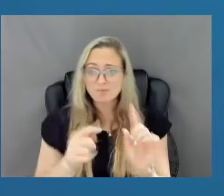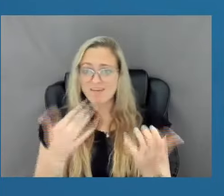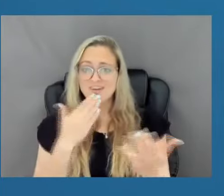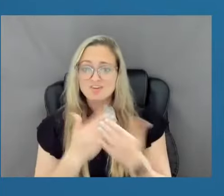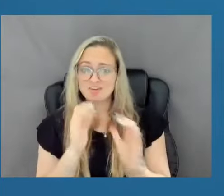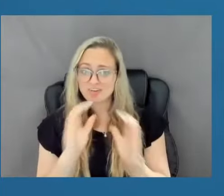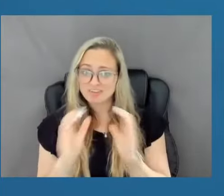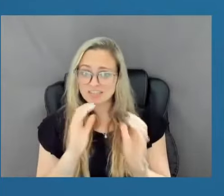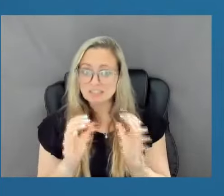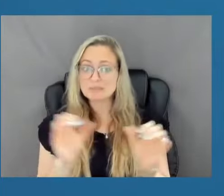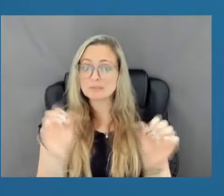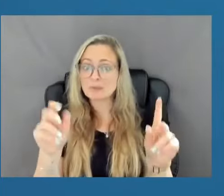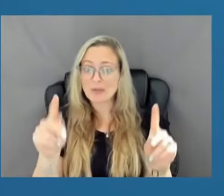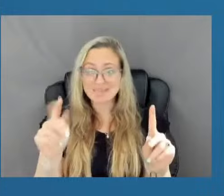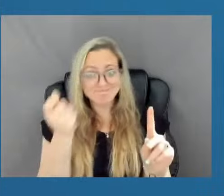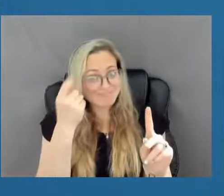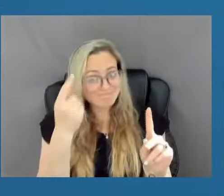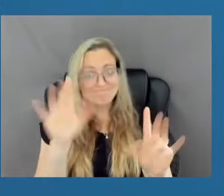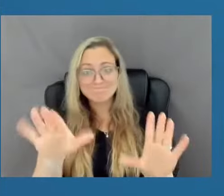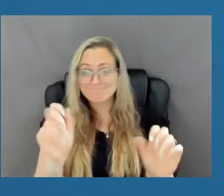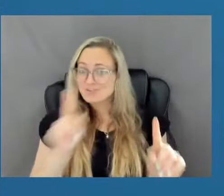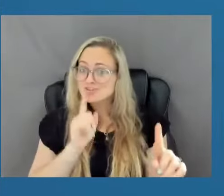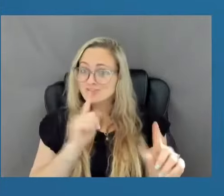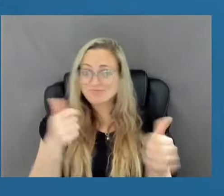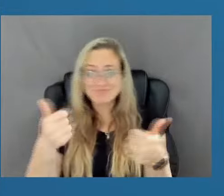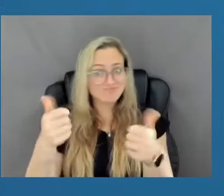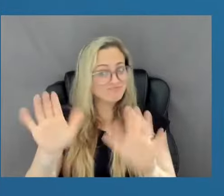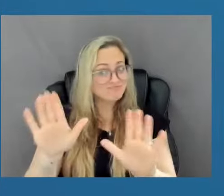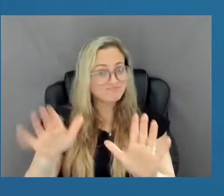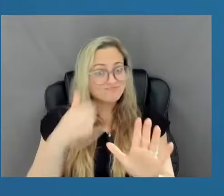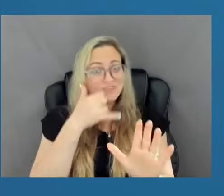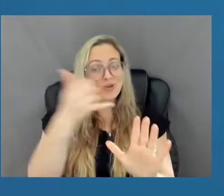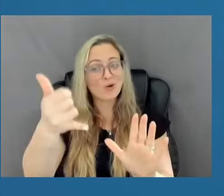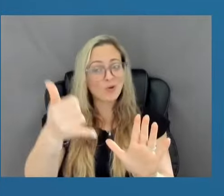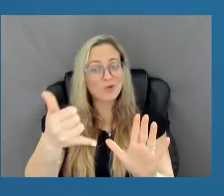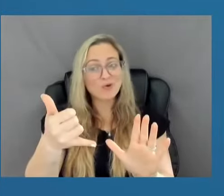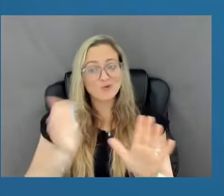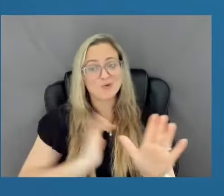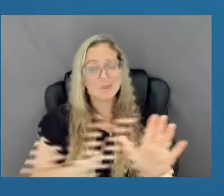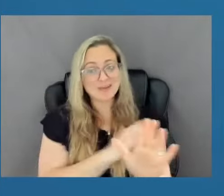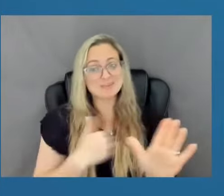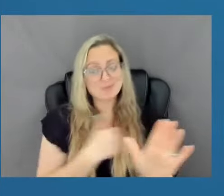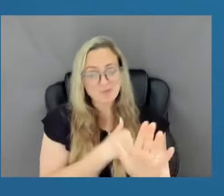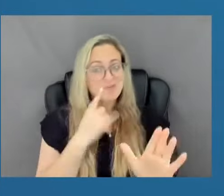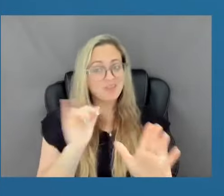like, okay, I hear you. Okay, sure. Call your city council member for that.